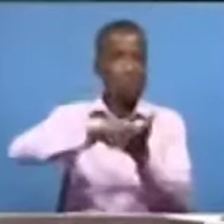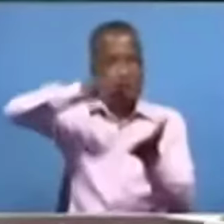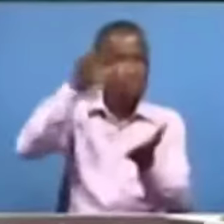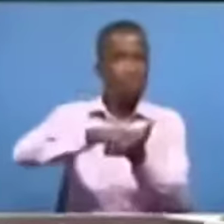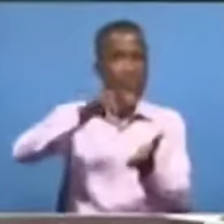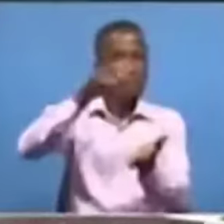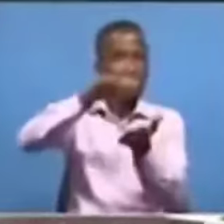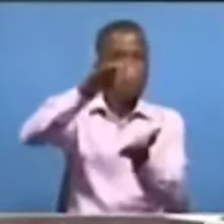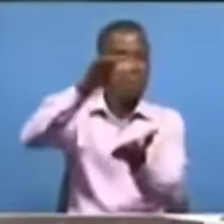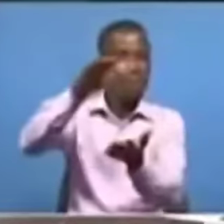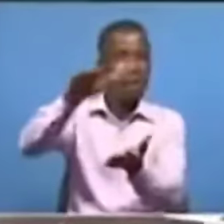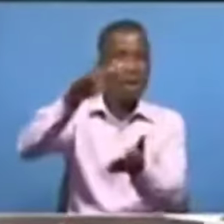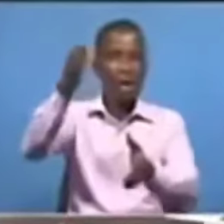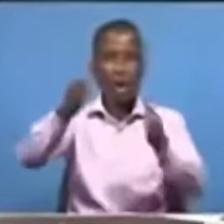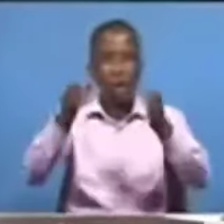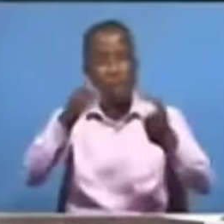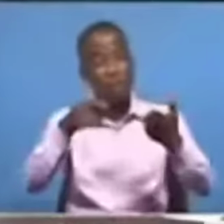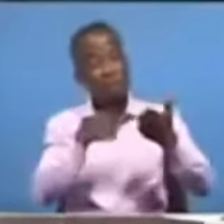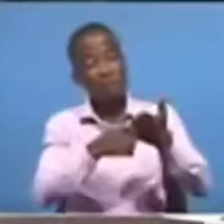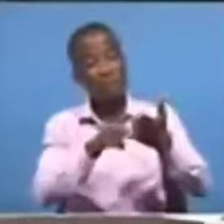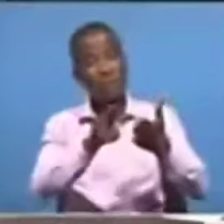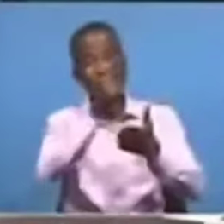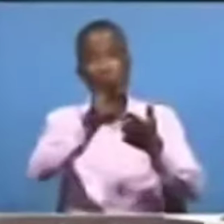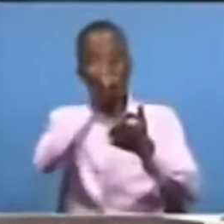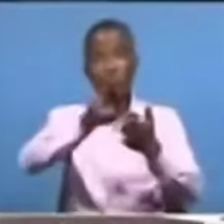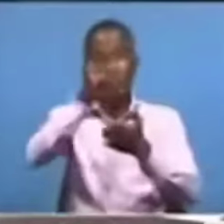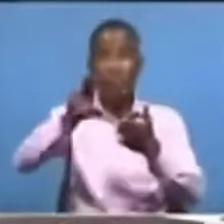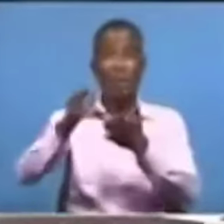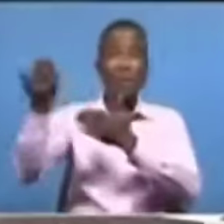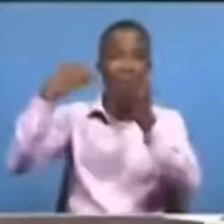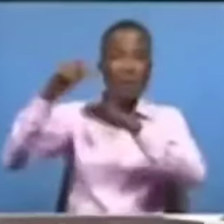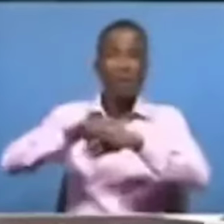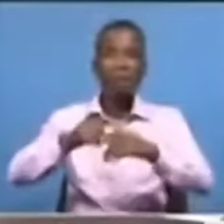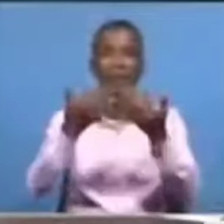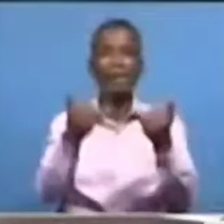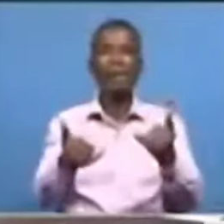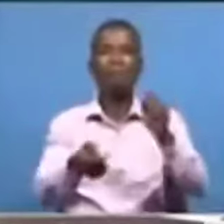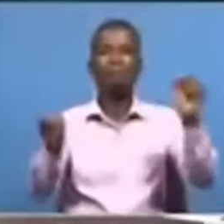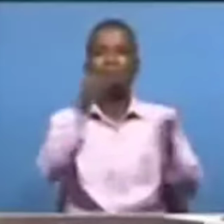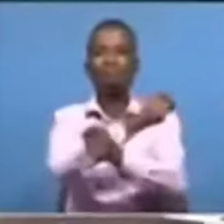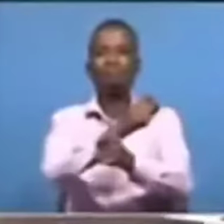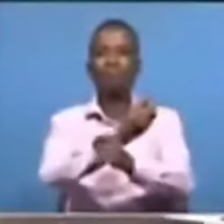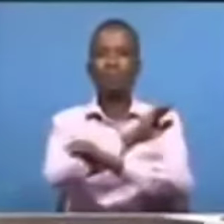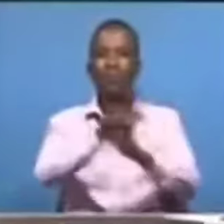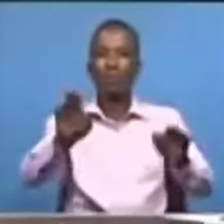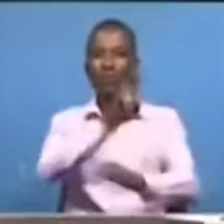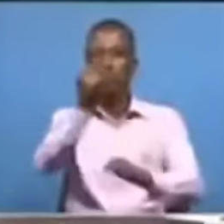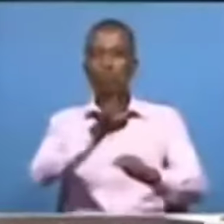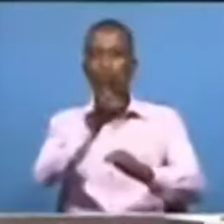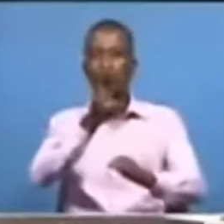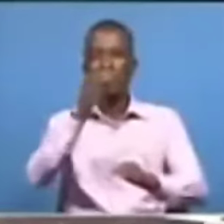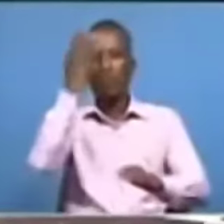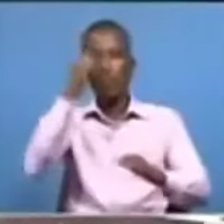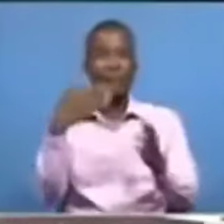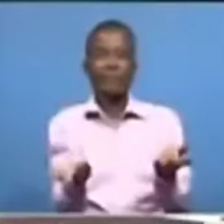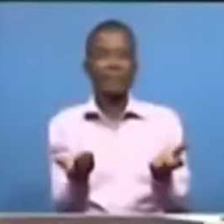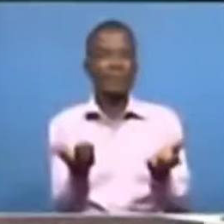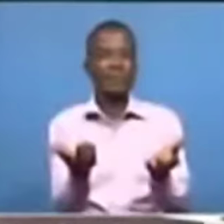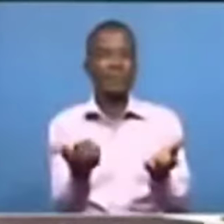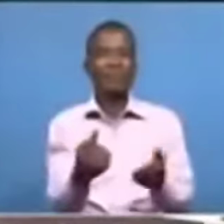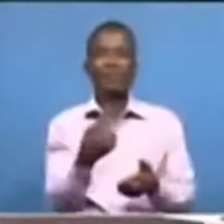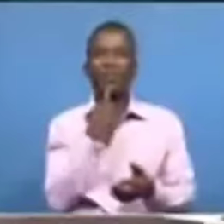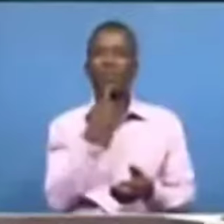the court has previously applied, are not being applied to this case. So, in our opinion, we are not being treated fairly, and we are